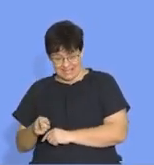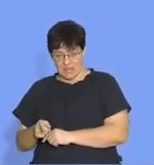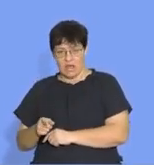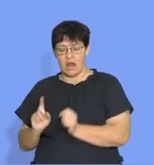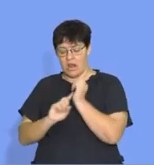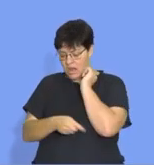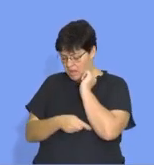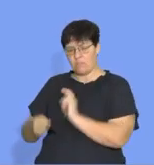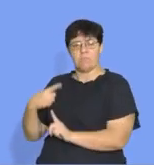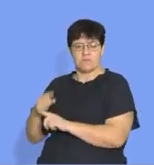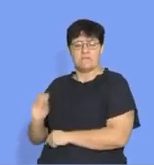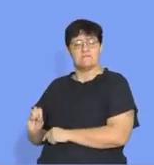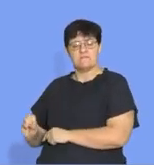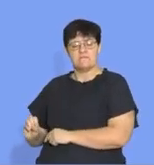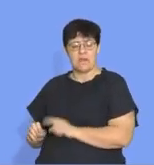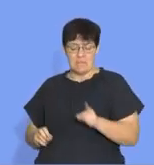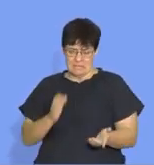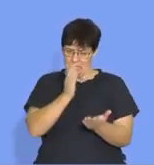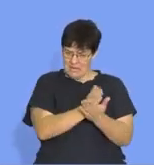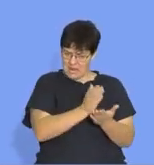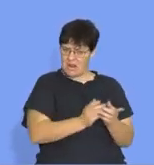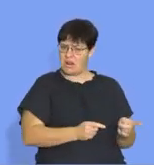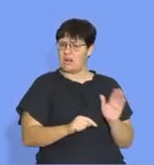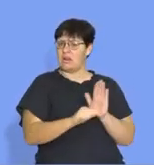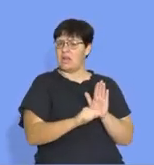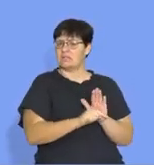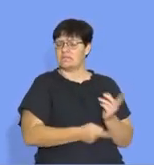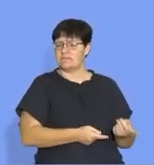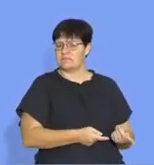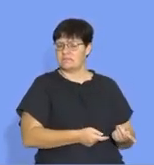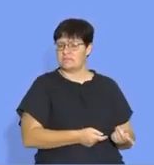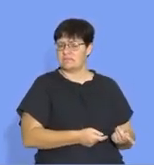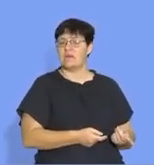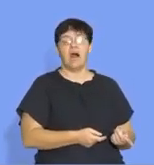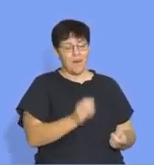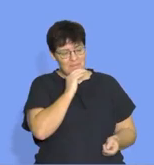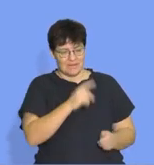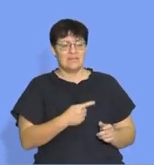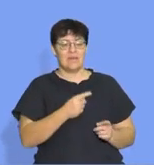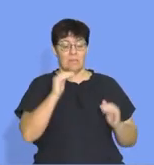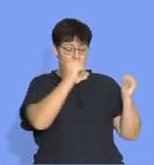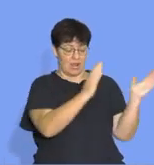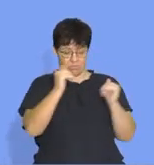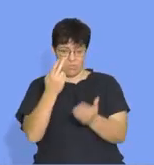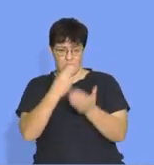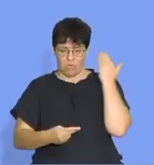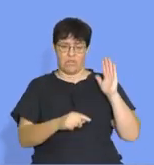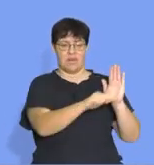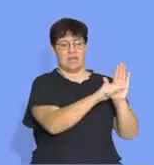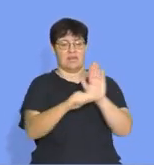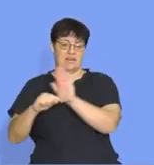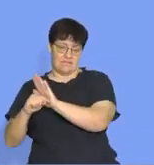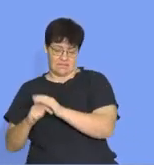still positive, but now the middle term is the one that's now negative. Then it means my two brackets will be negative